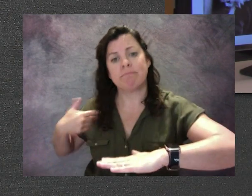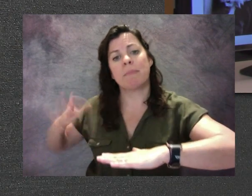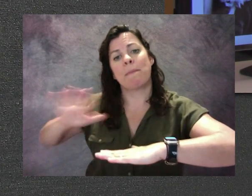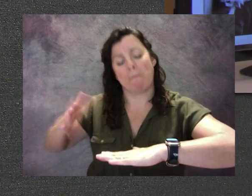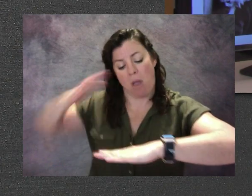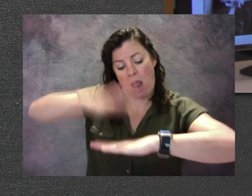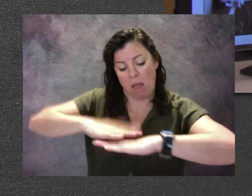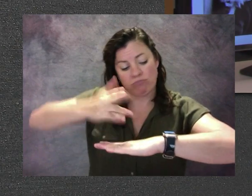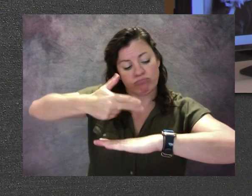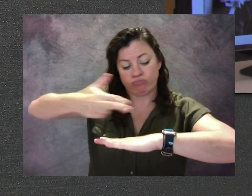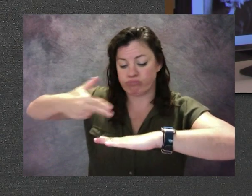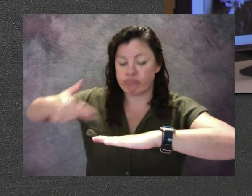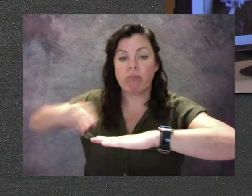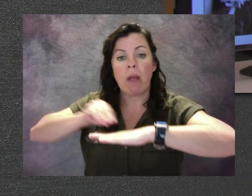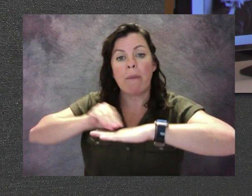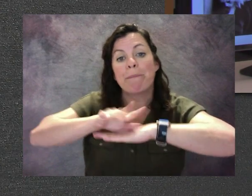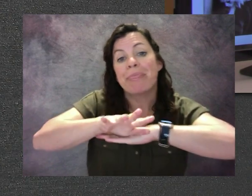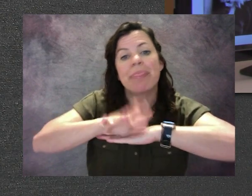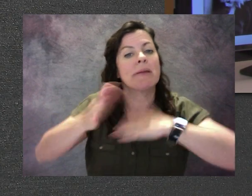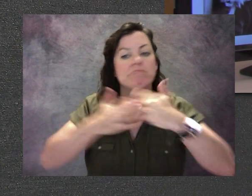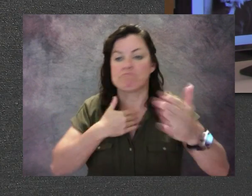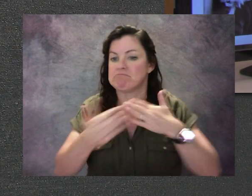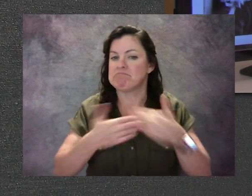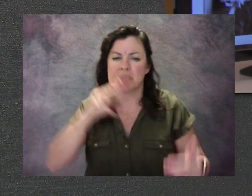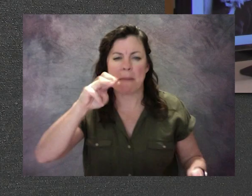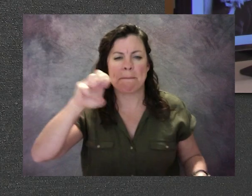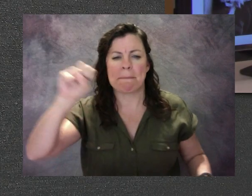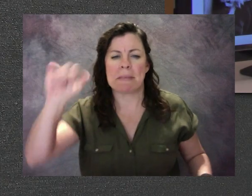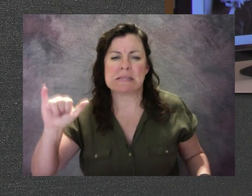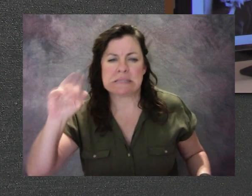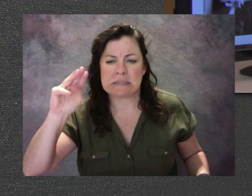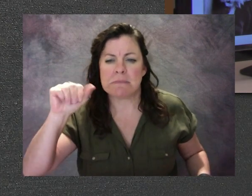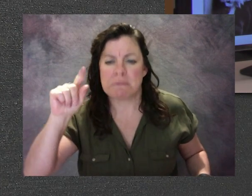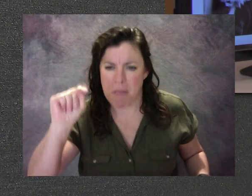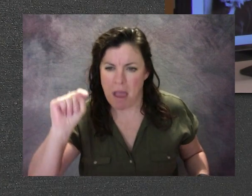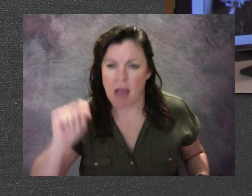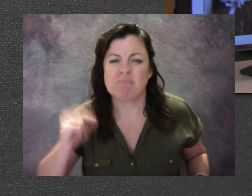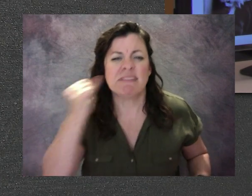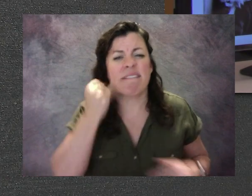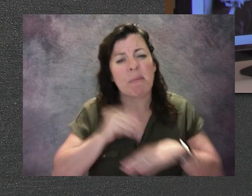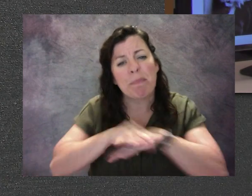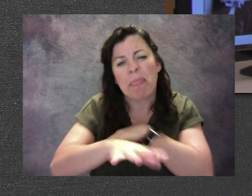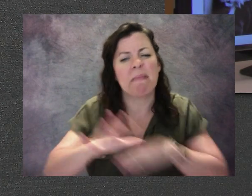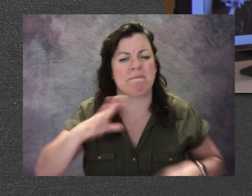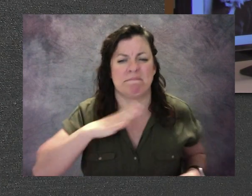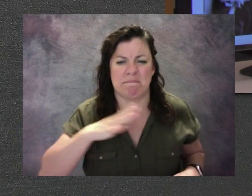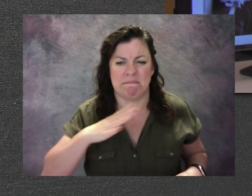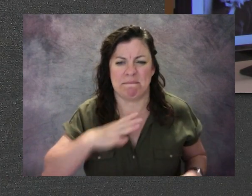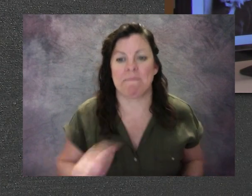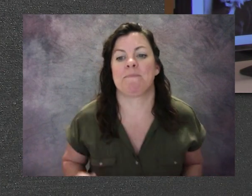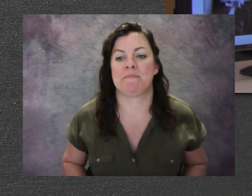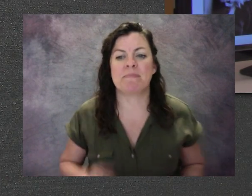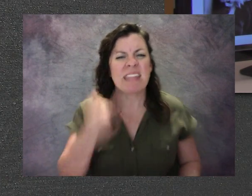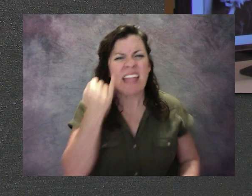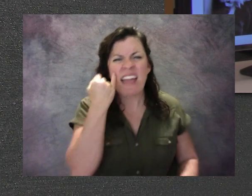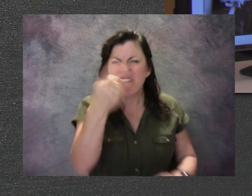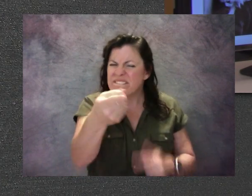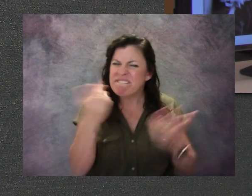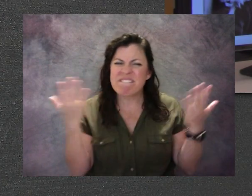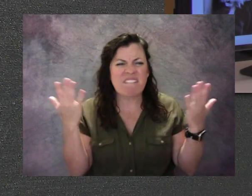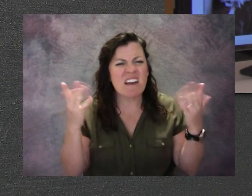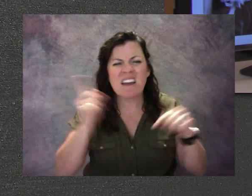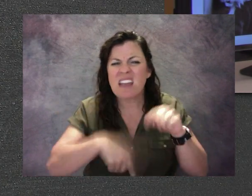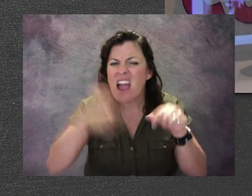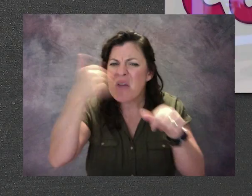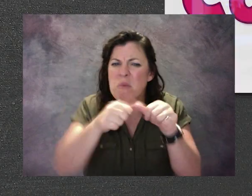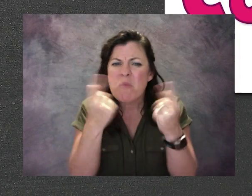don't have your art stuff yet, that's no problem. You can go to WQLN.org to find this lesson. Go get your stuff and come on